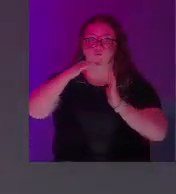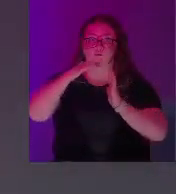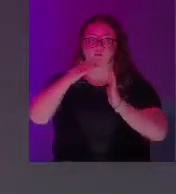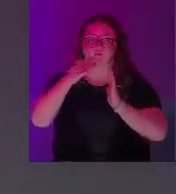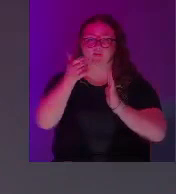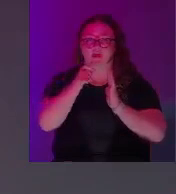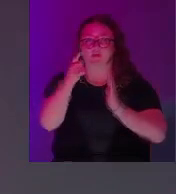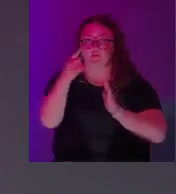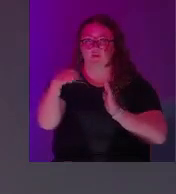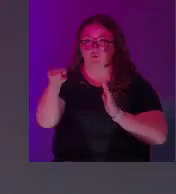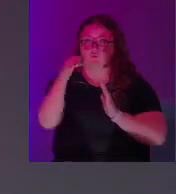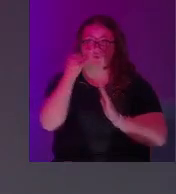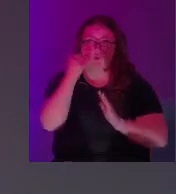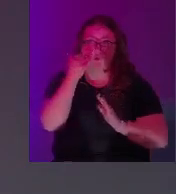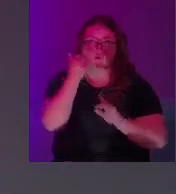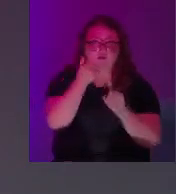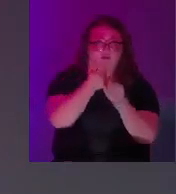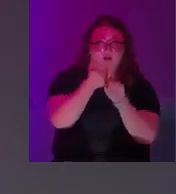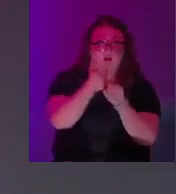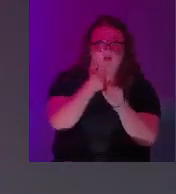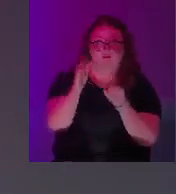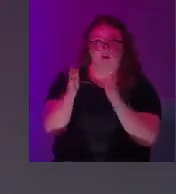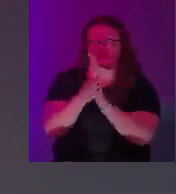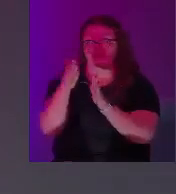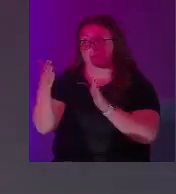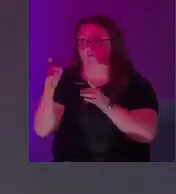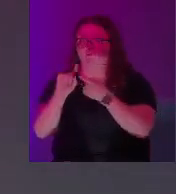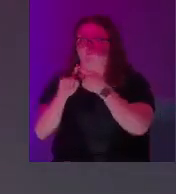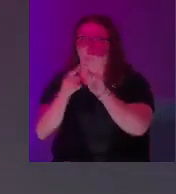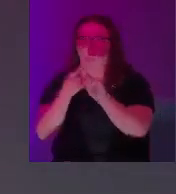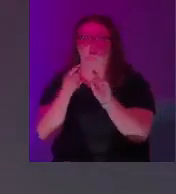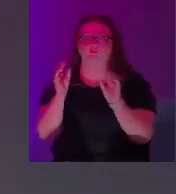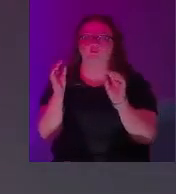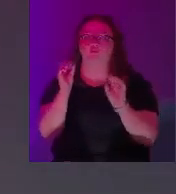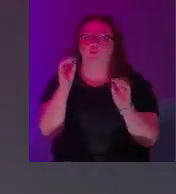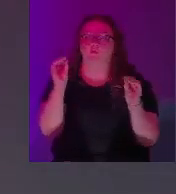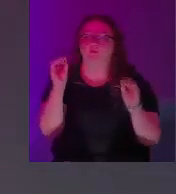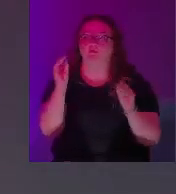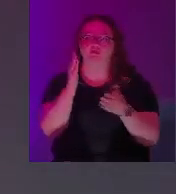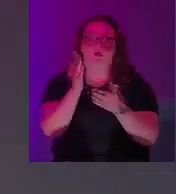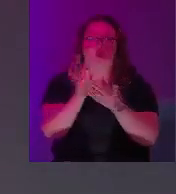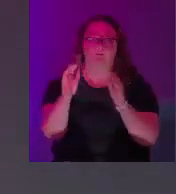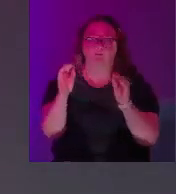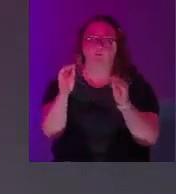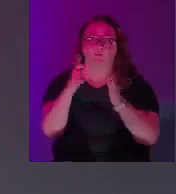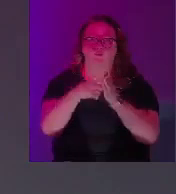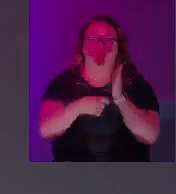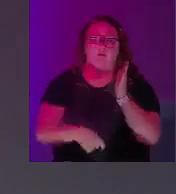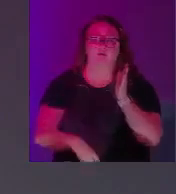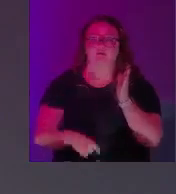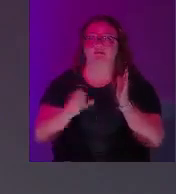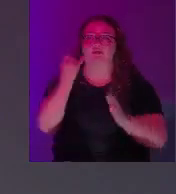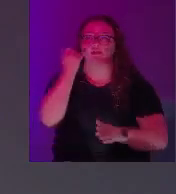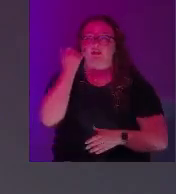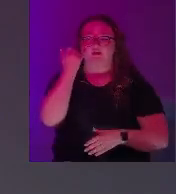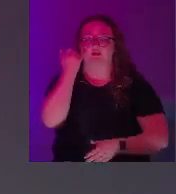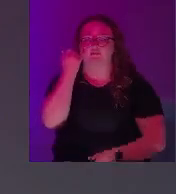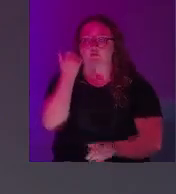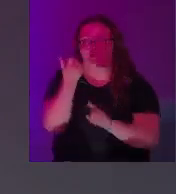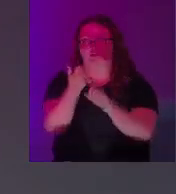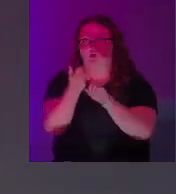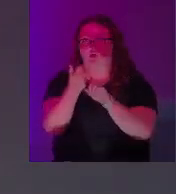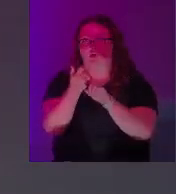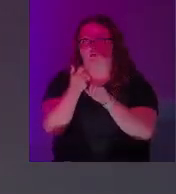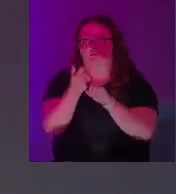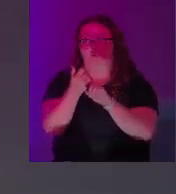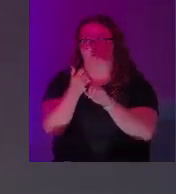know that needs it and share it with them. No questions asked, no charge. If you are facing trying